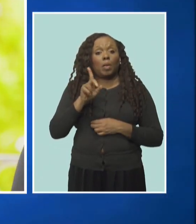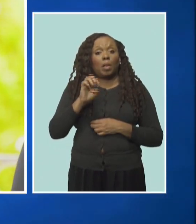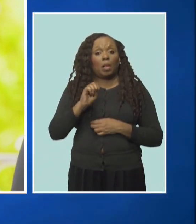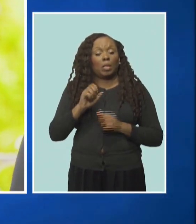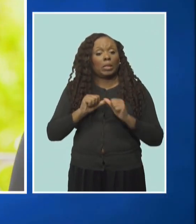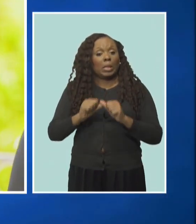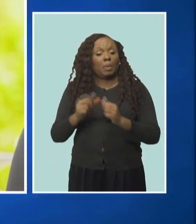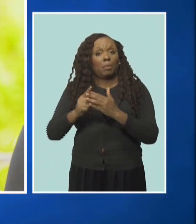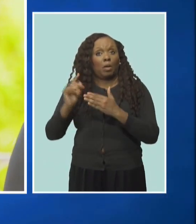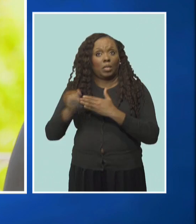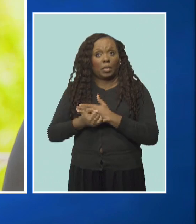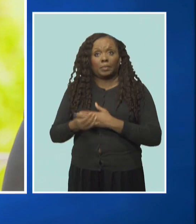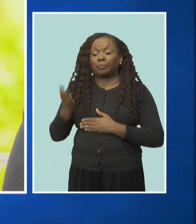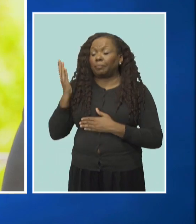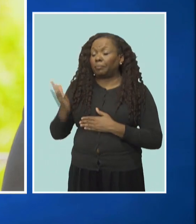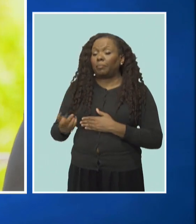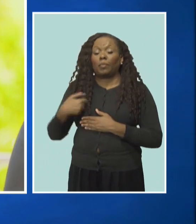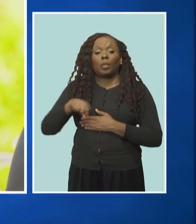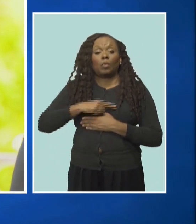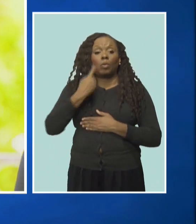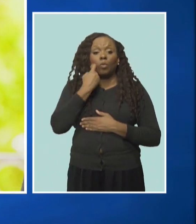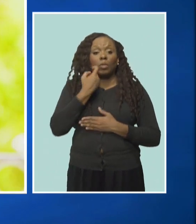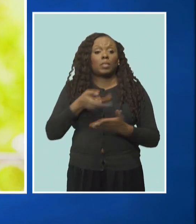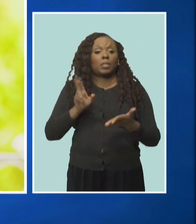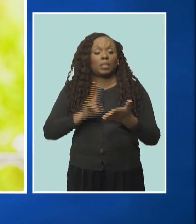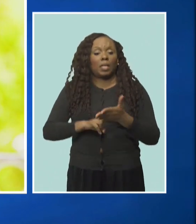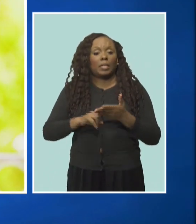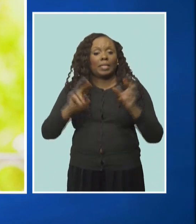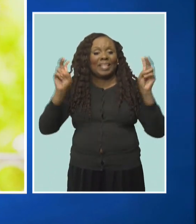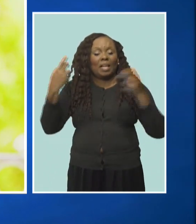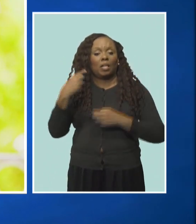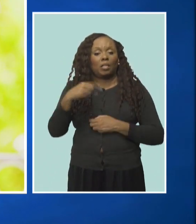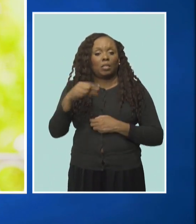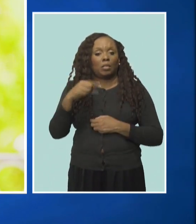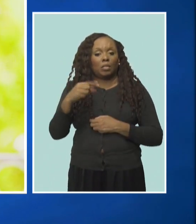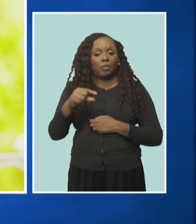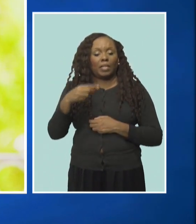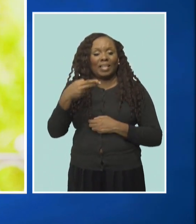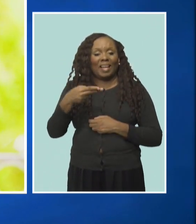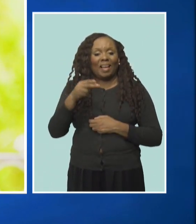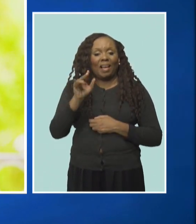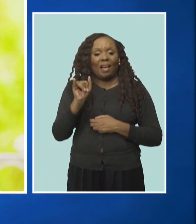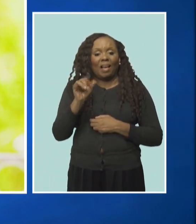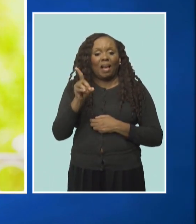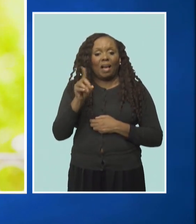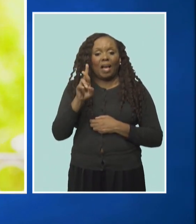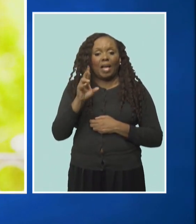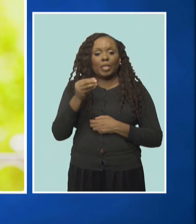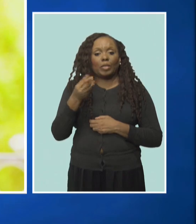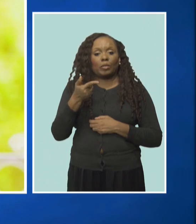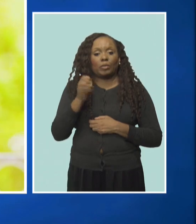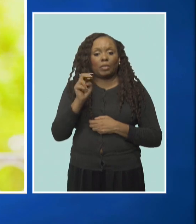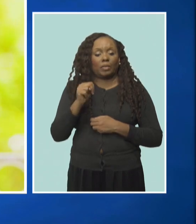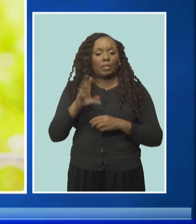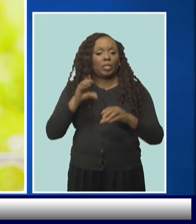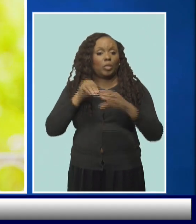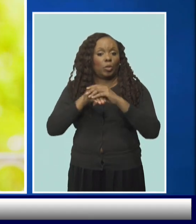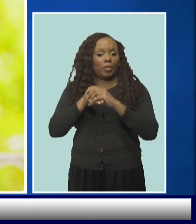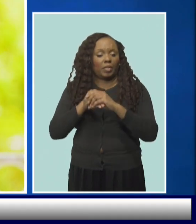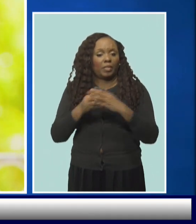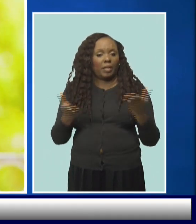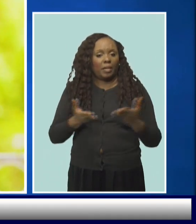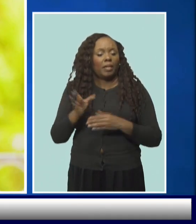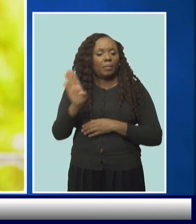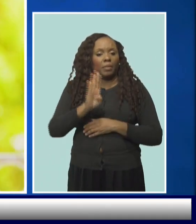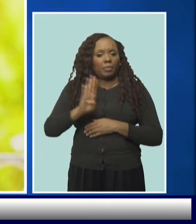we've just signed the first green hydrogen storage project in Barbados. For us, it's important that